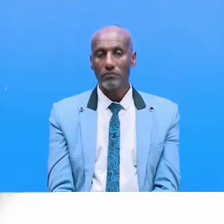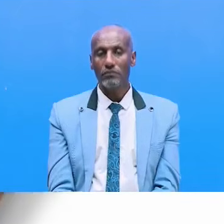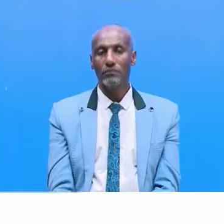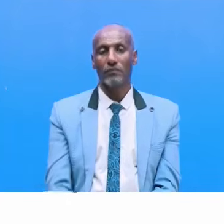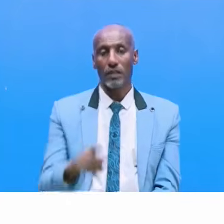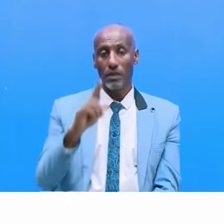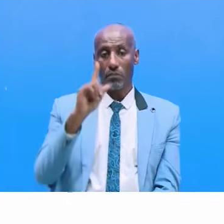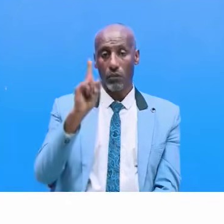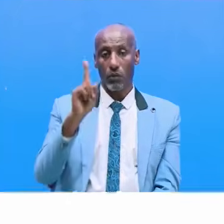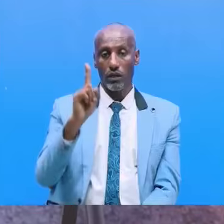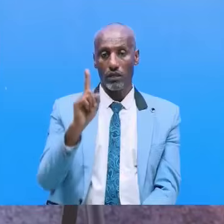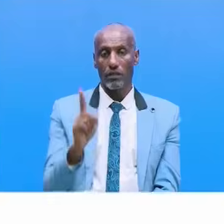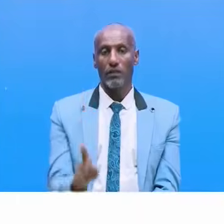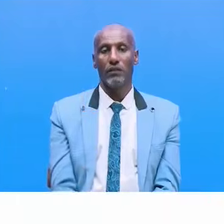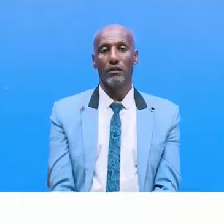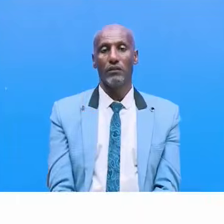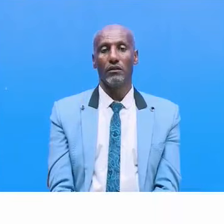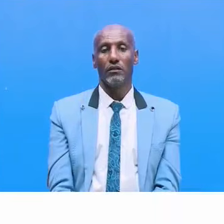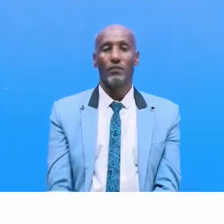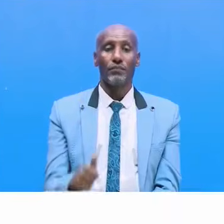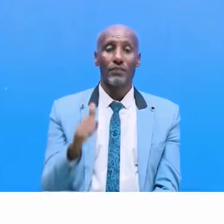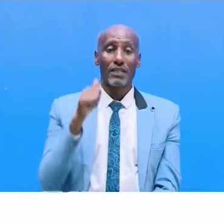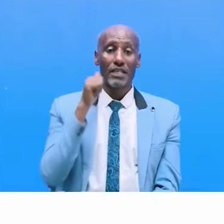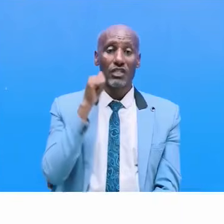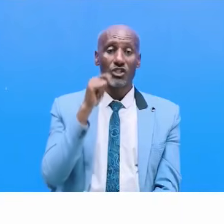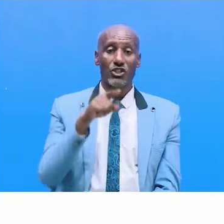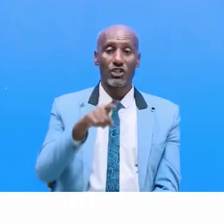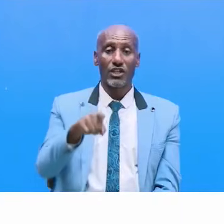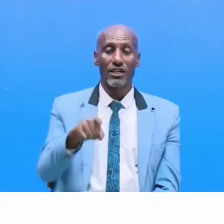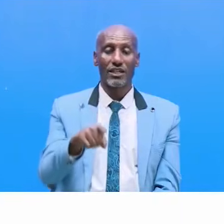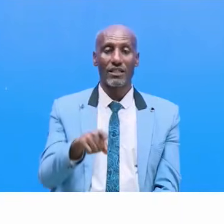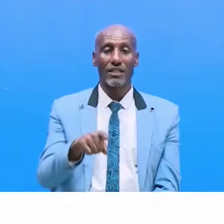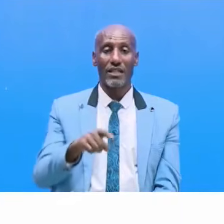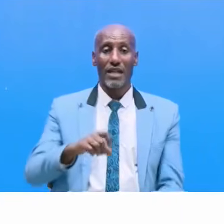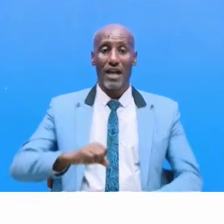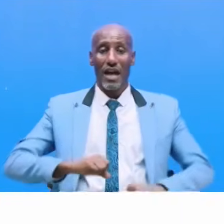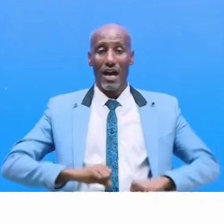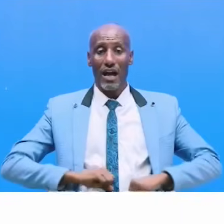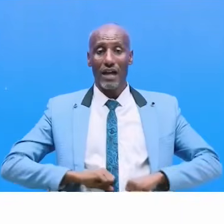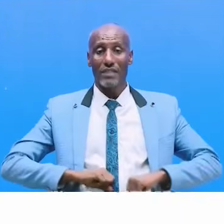Question number 1. She has